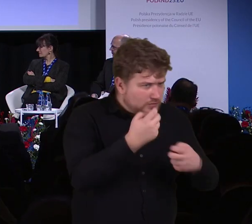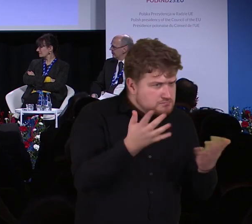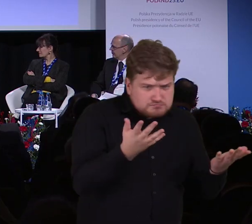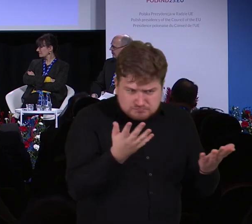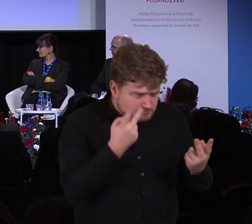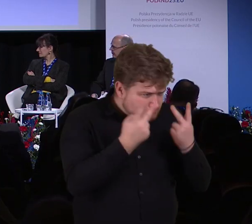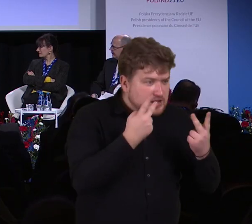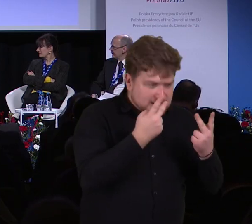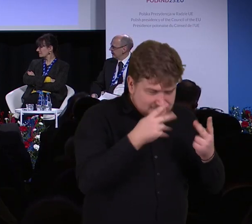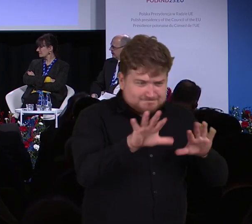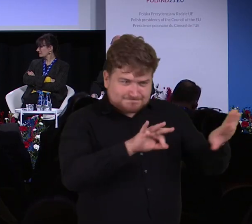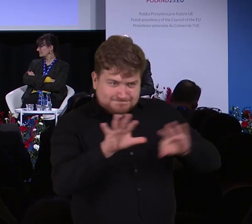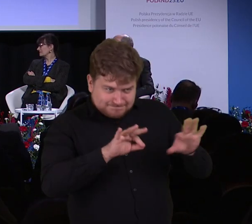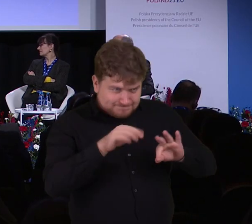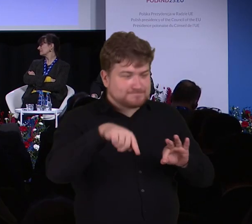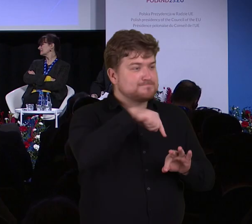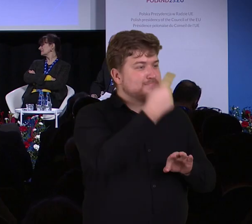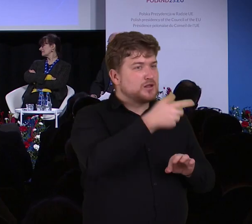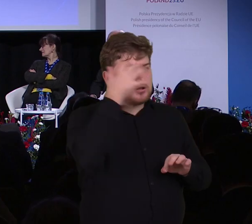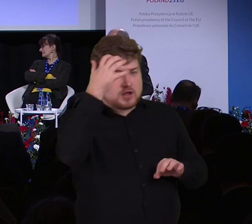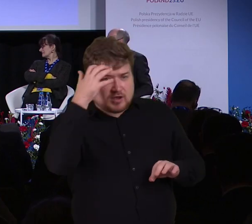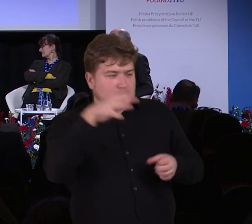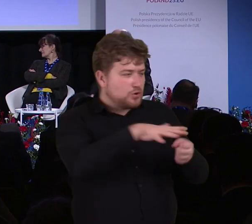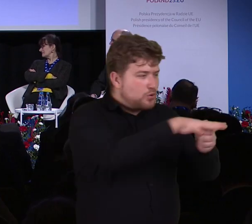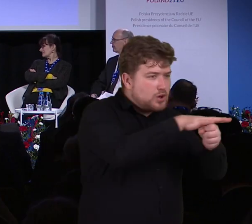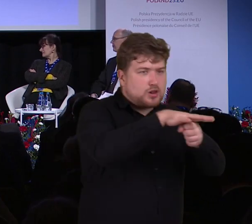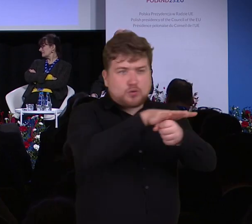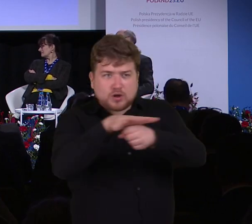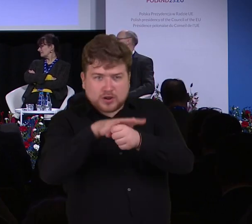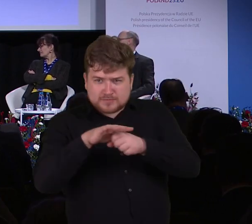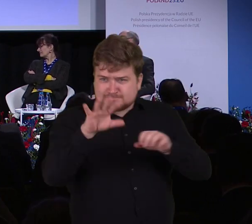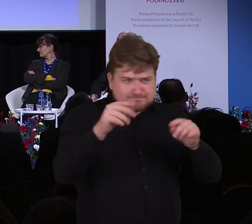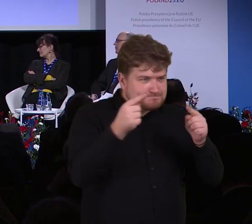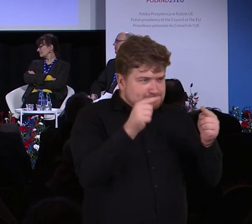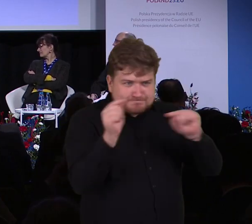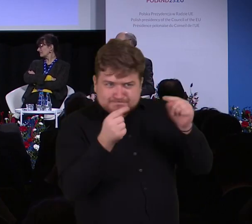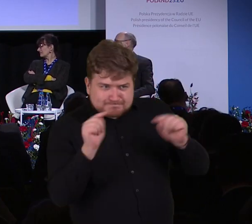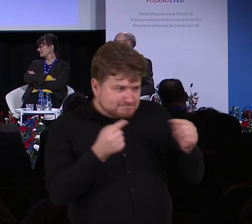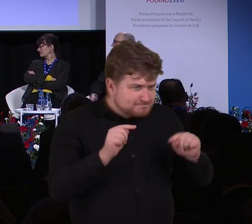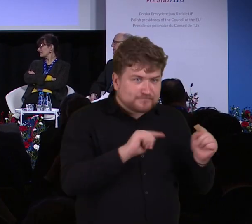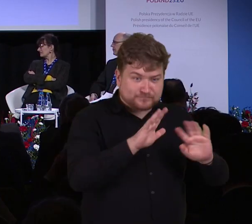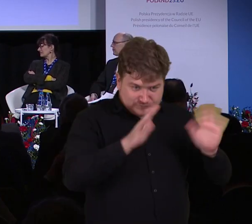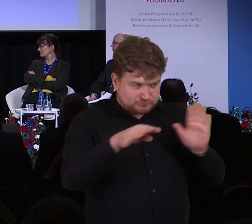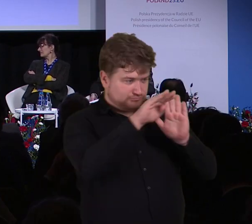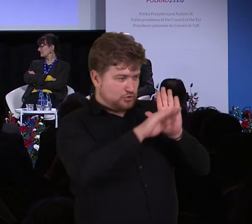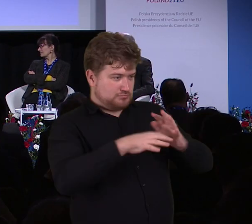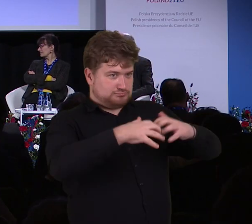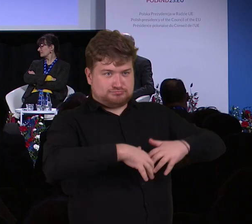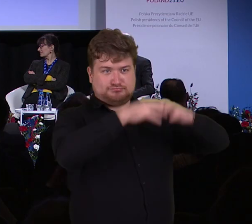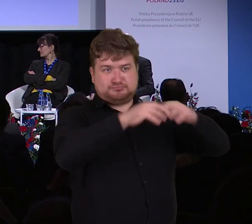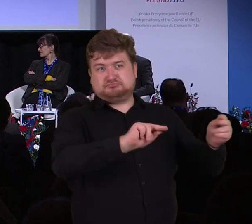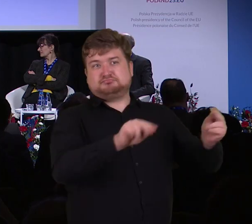this, I must read just a small paragraph from the strategy that tells something like this. This